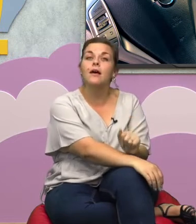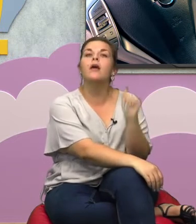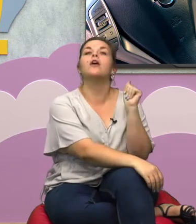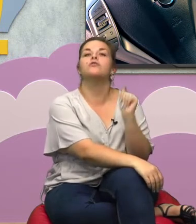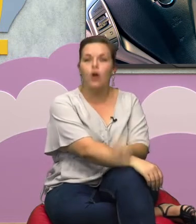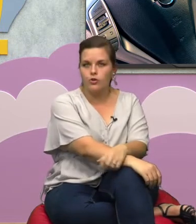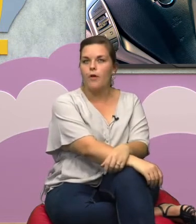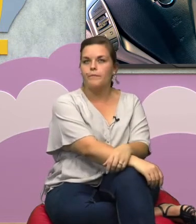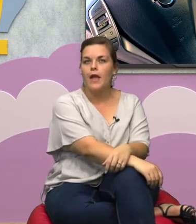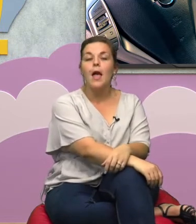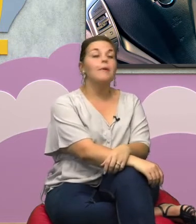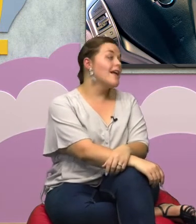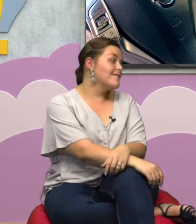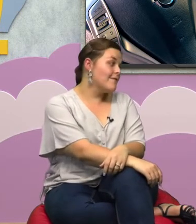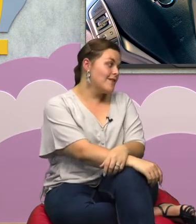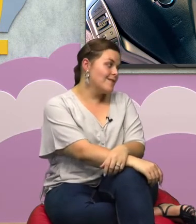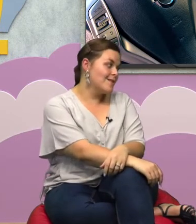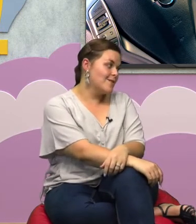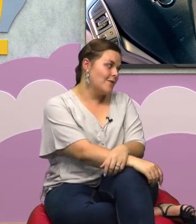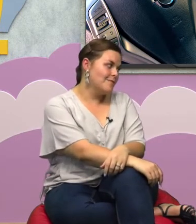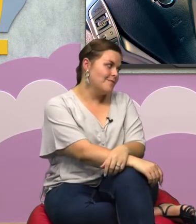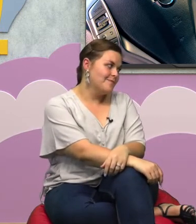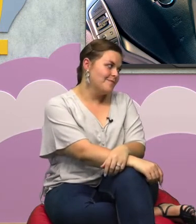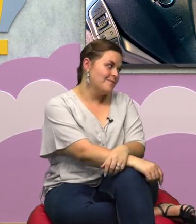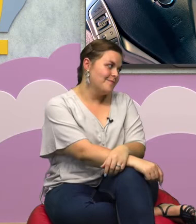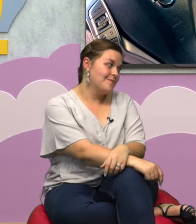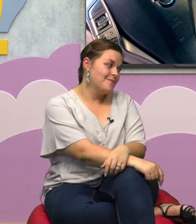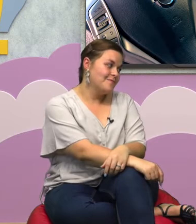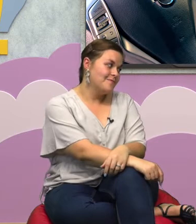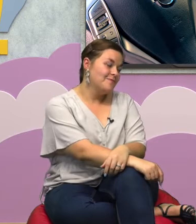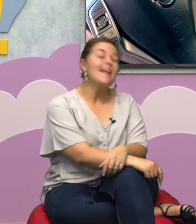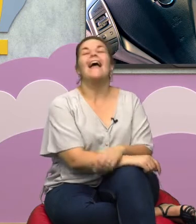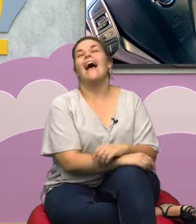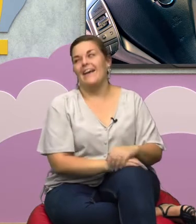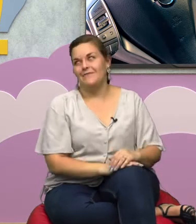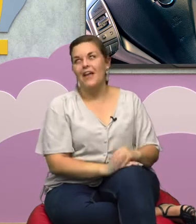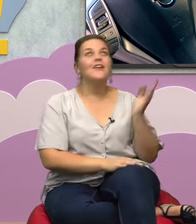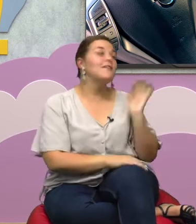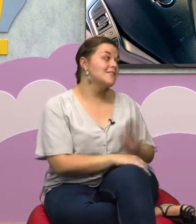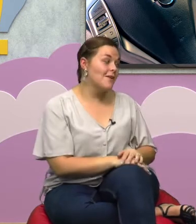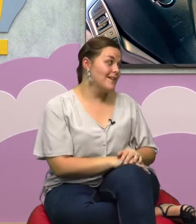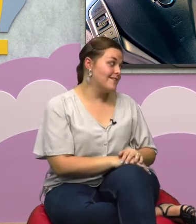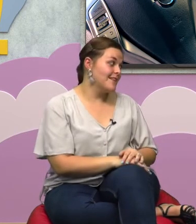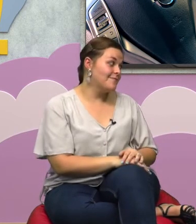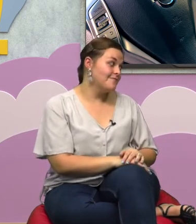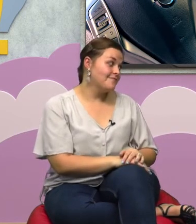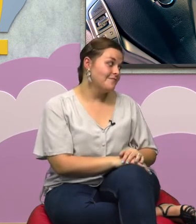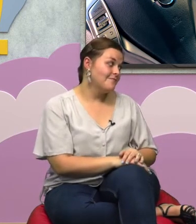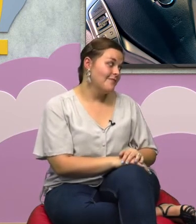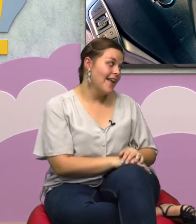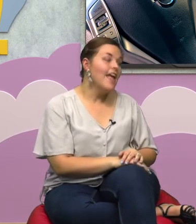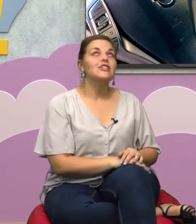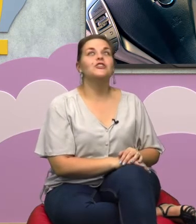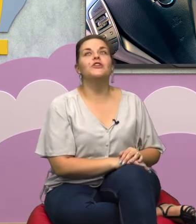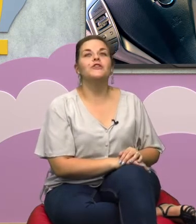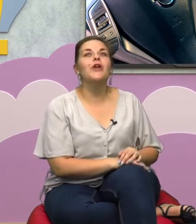.nam.com. But now it's time for us to sing a song. Yay! Yeah. Do you know what song I want us to sing? What